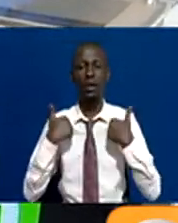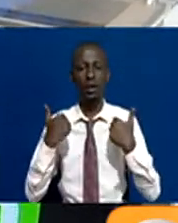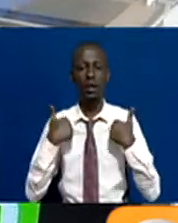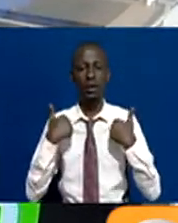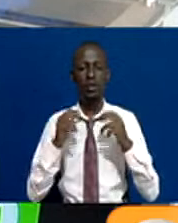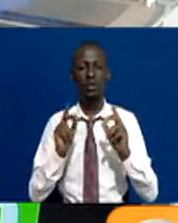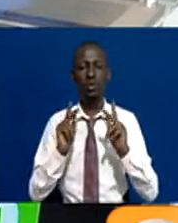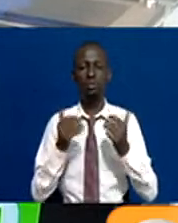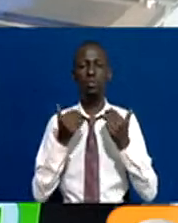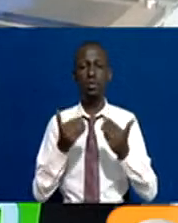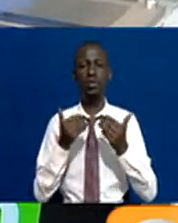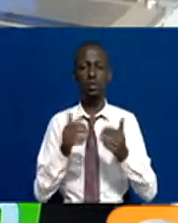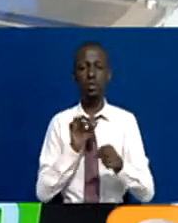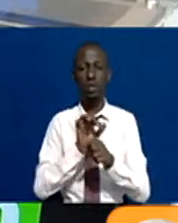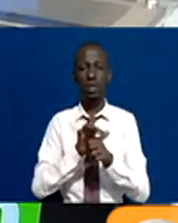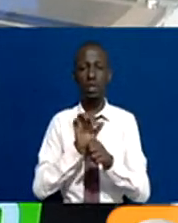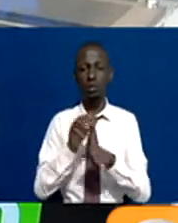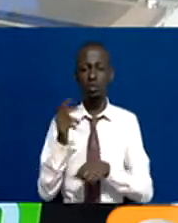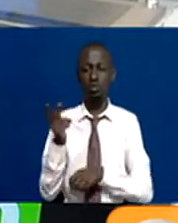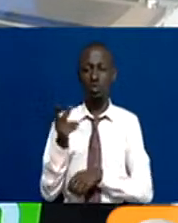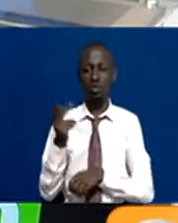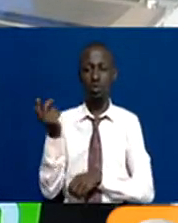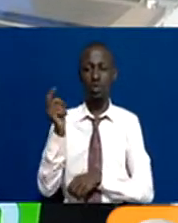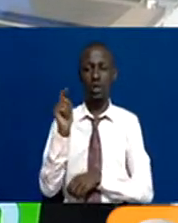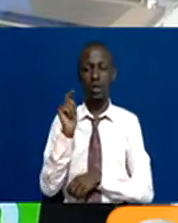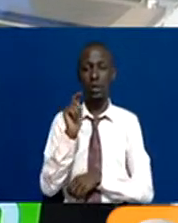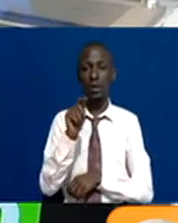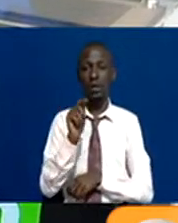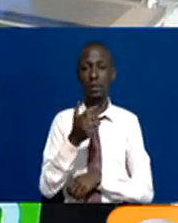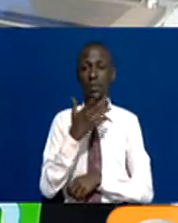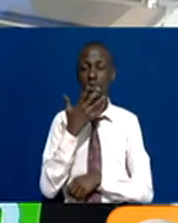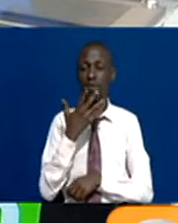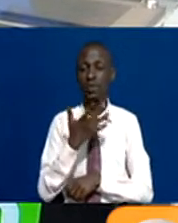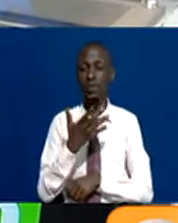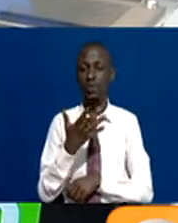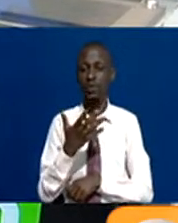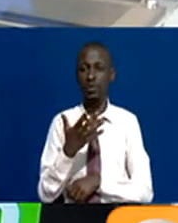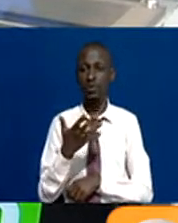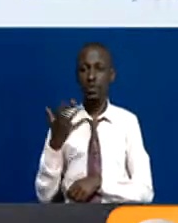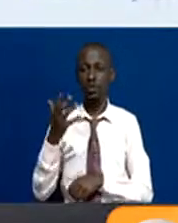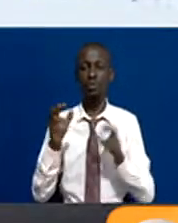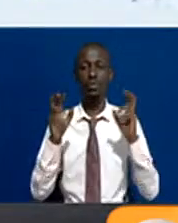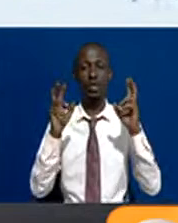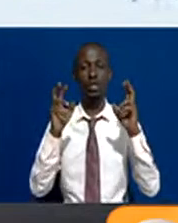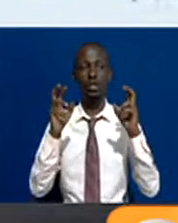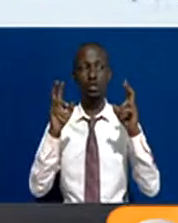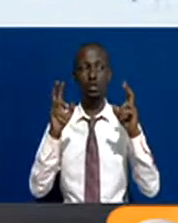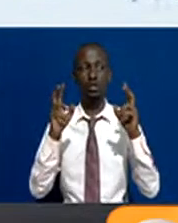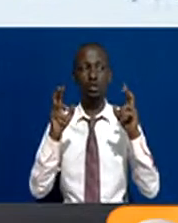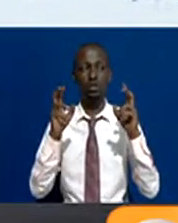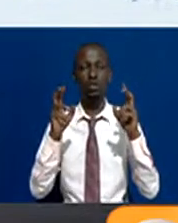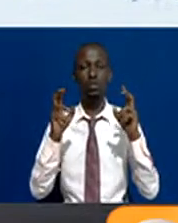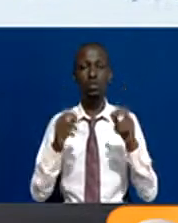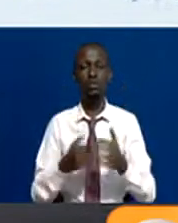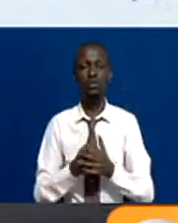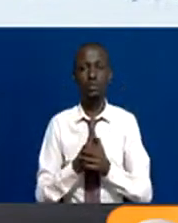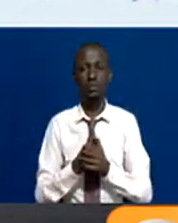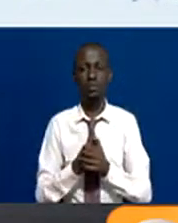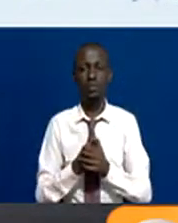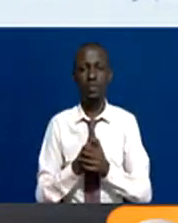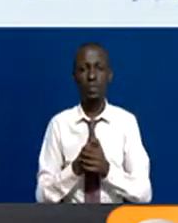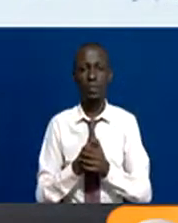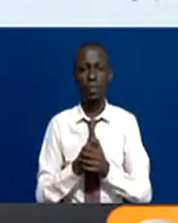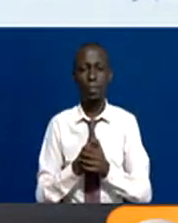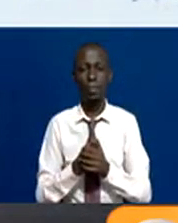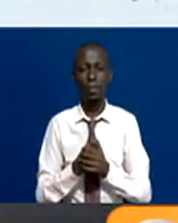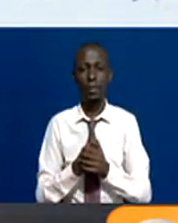you so much, Dr. Shackle mm-hmm. and Margaret, for coming in and shedding more light on this issue. And of course, this is just the beginning of starting that conversation.